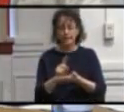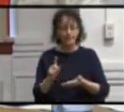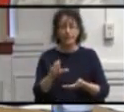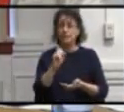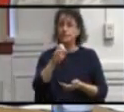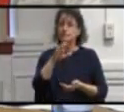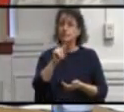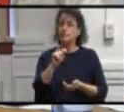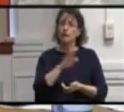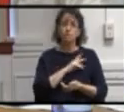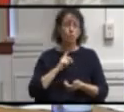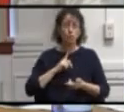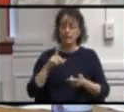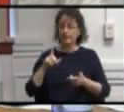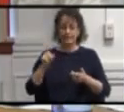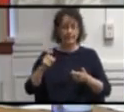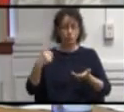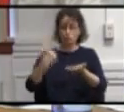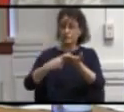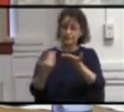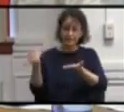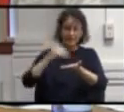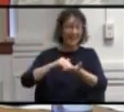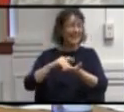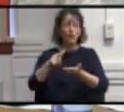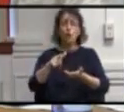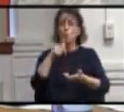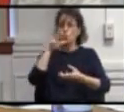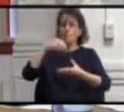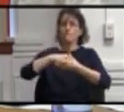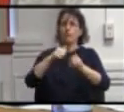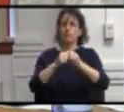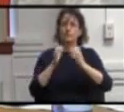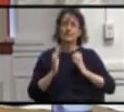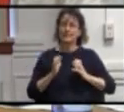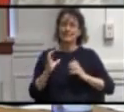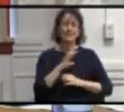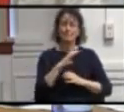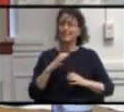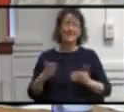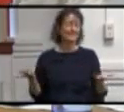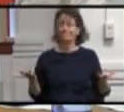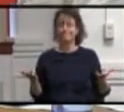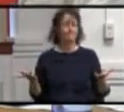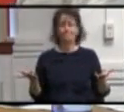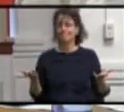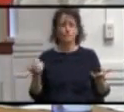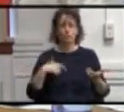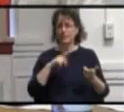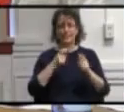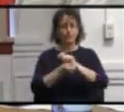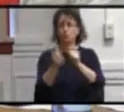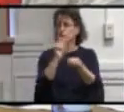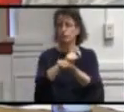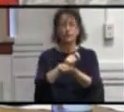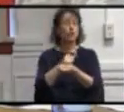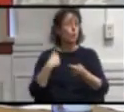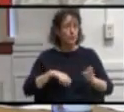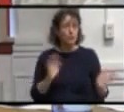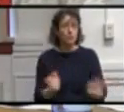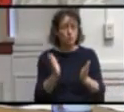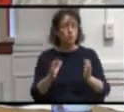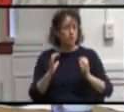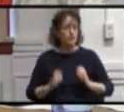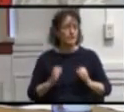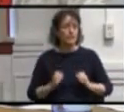reconstituting that citizens committee. It's not business for tonight's meeting. We really do encourage citizens to participate. We've decided to participate,